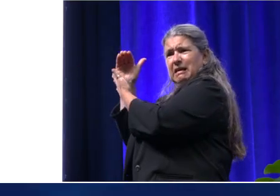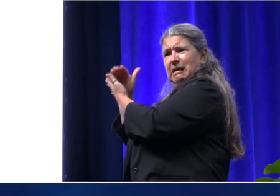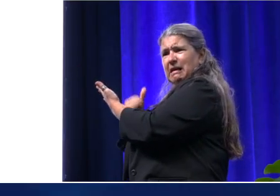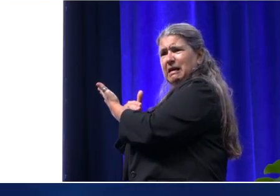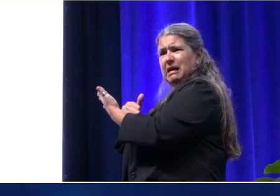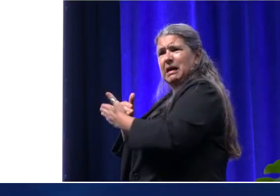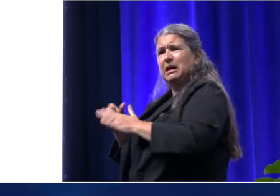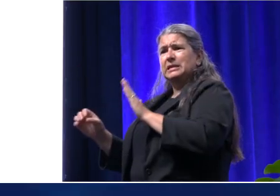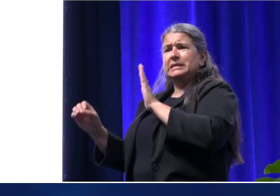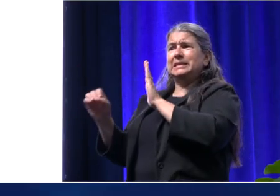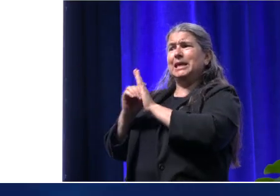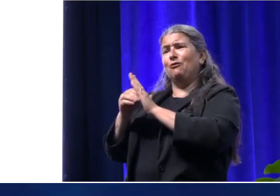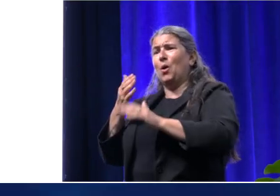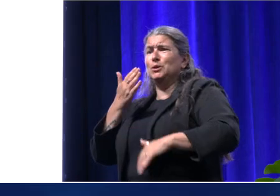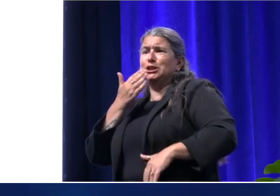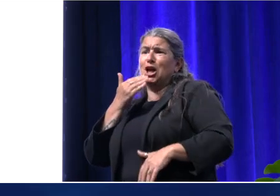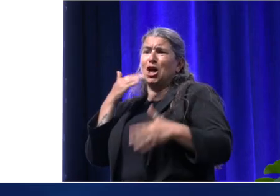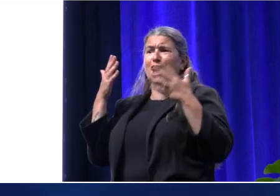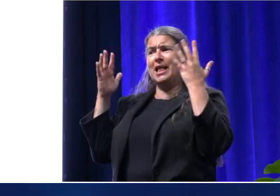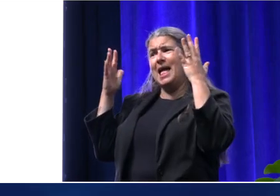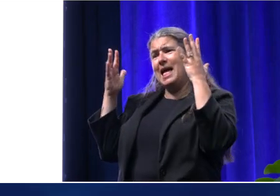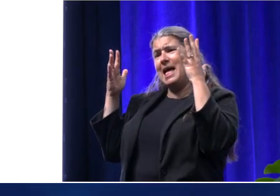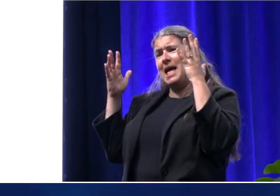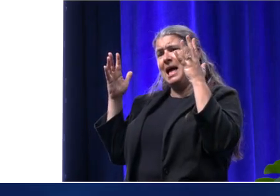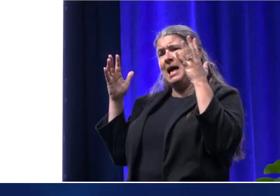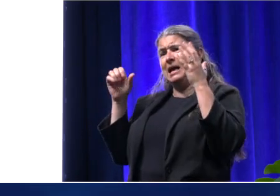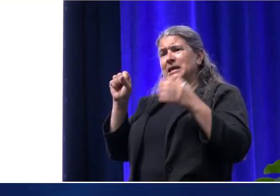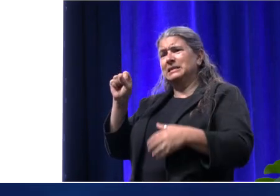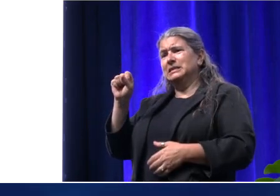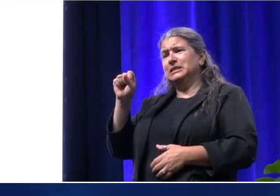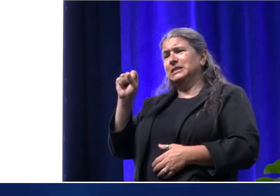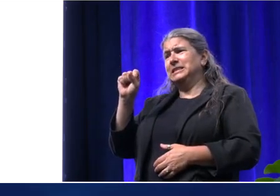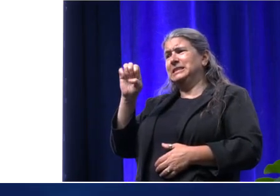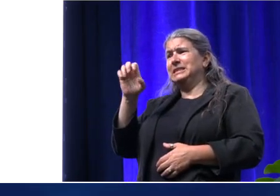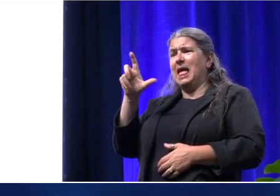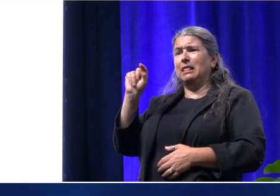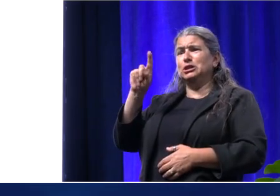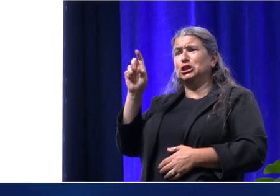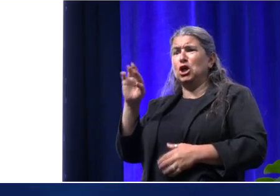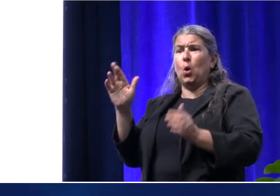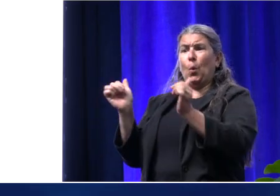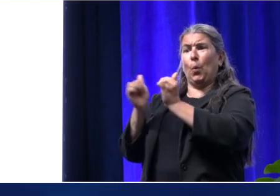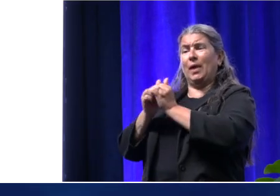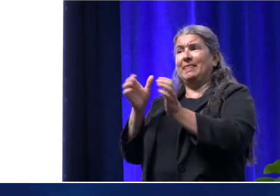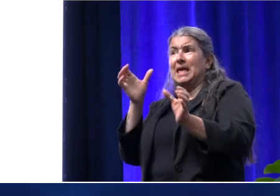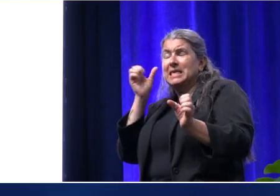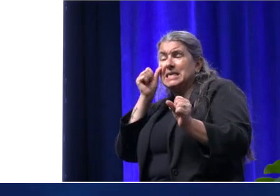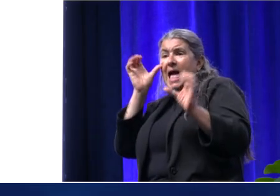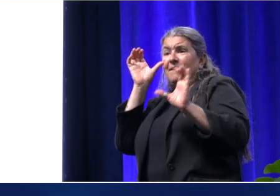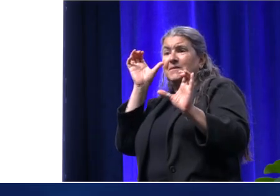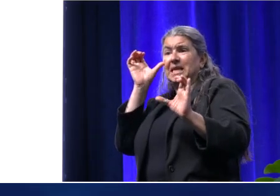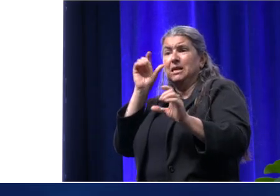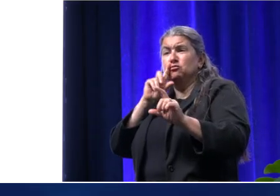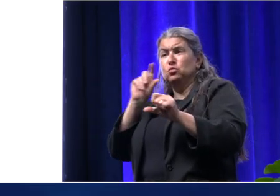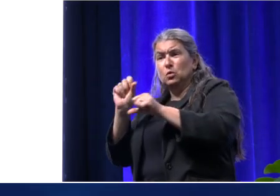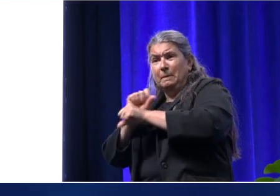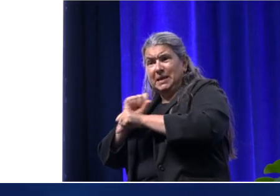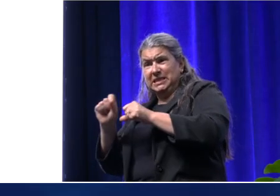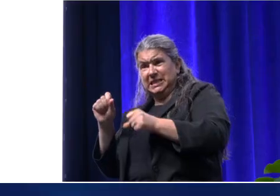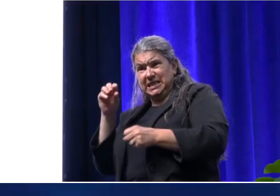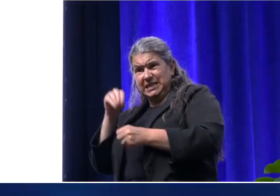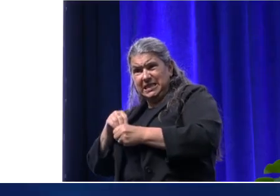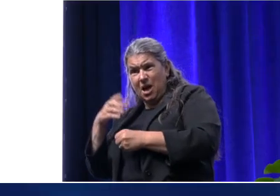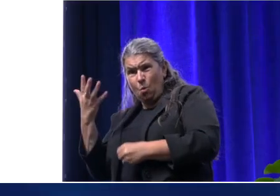it's, seltzer water with caffeine and some flavors, right? But here's all that's really in it. Some of it, is